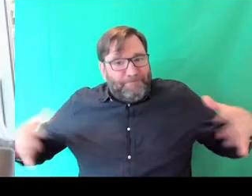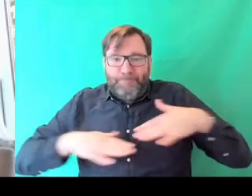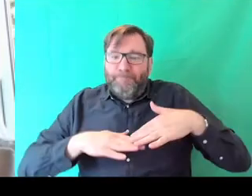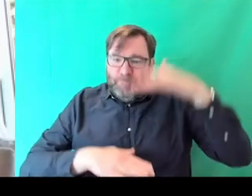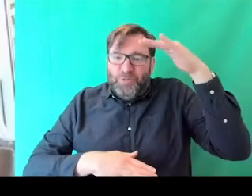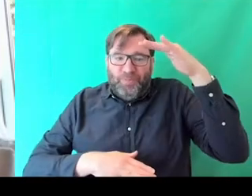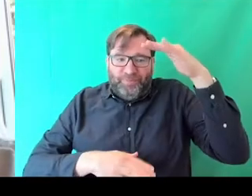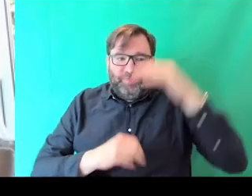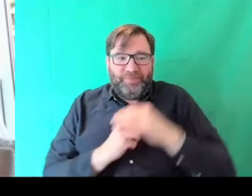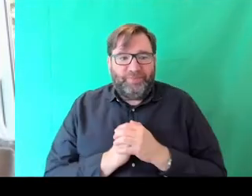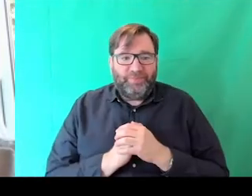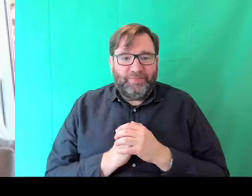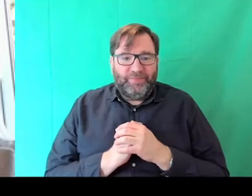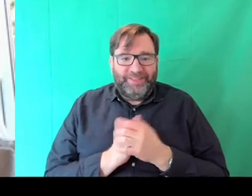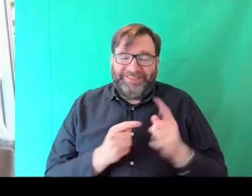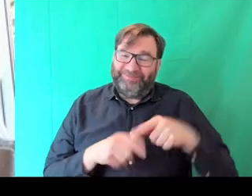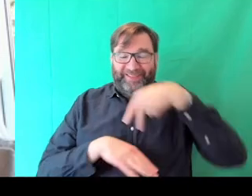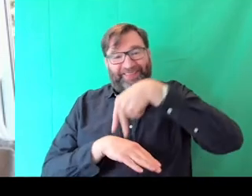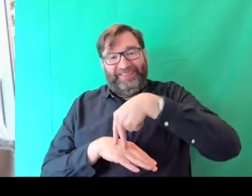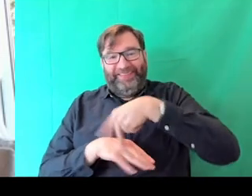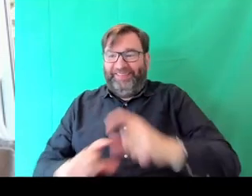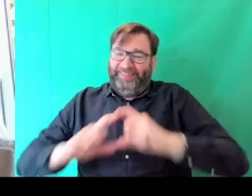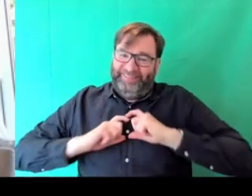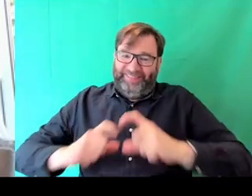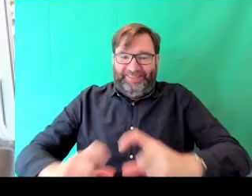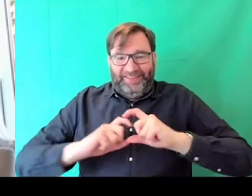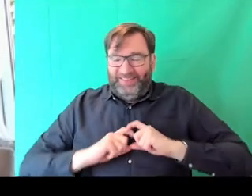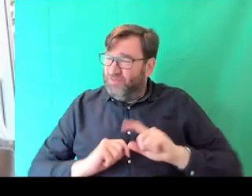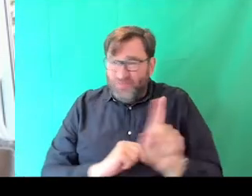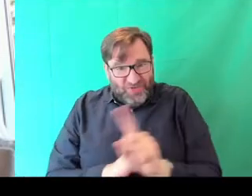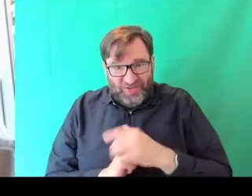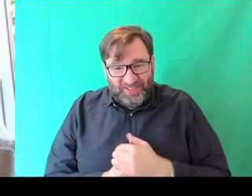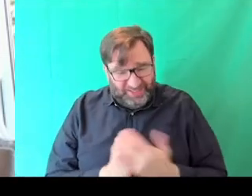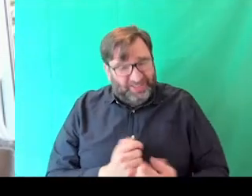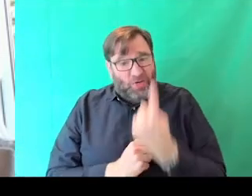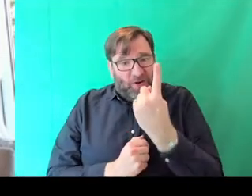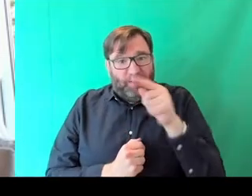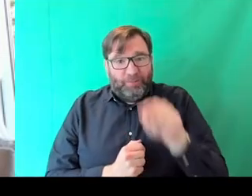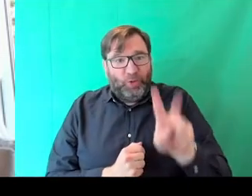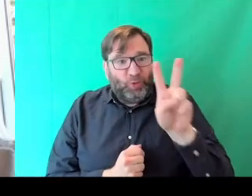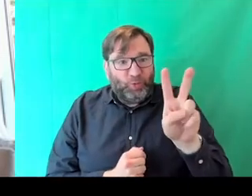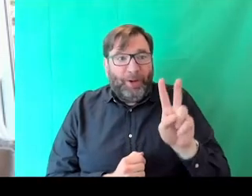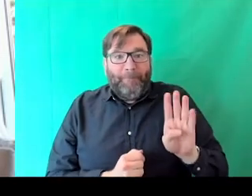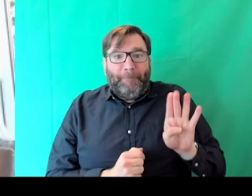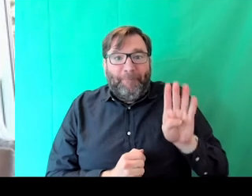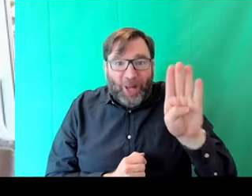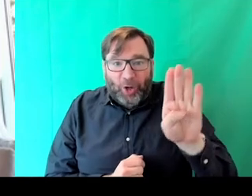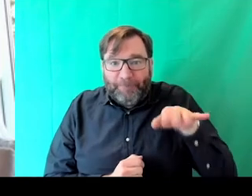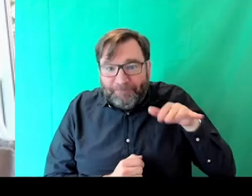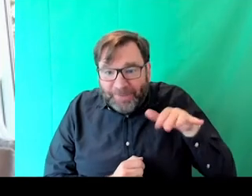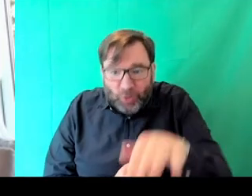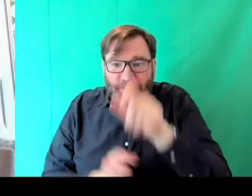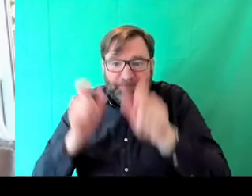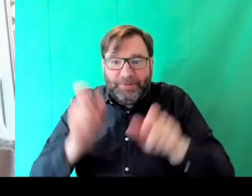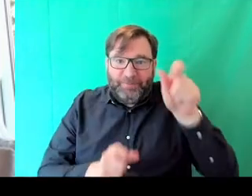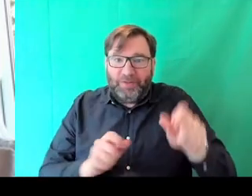disability. And that's an incredible amount. And to Tucker's point, you know, if you're not including people with disabilities at the table, I